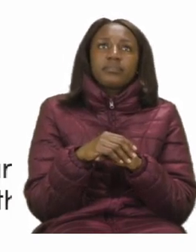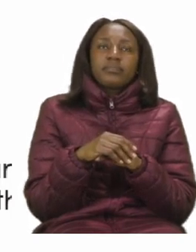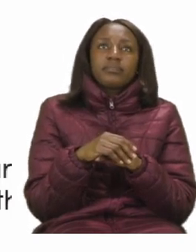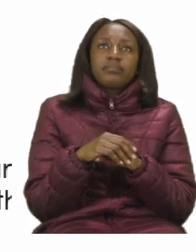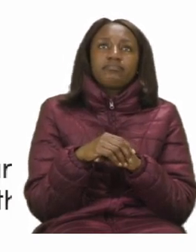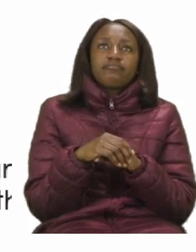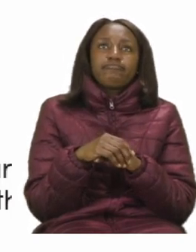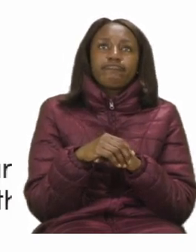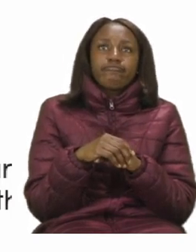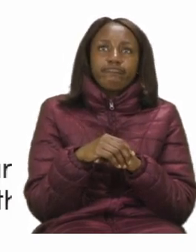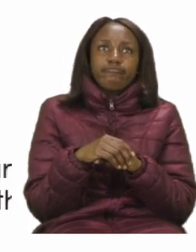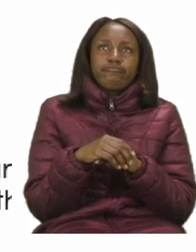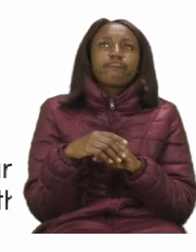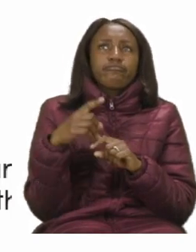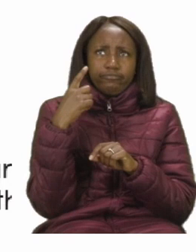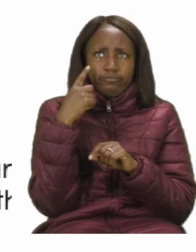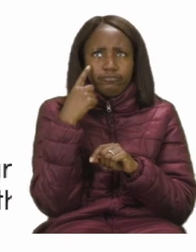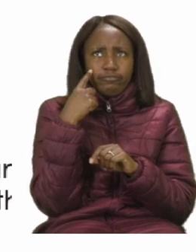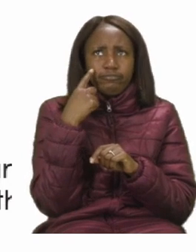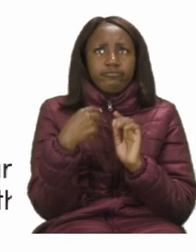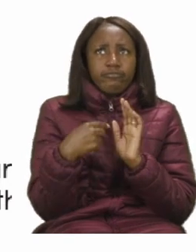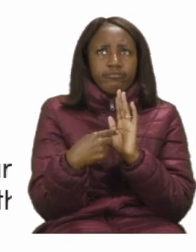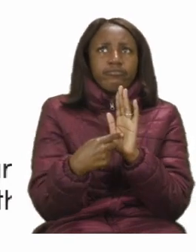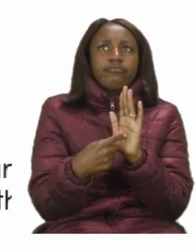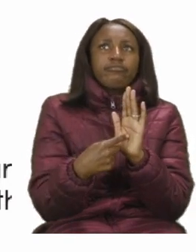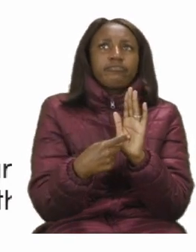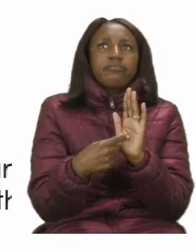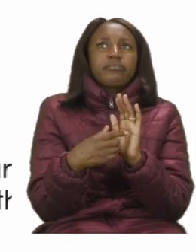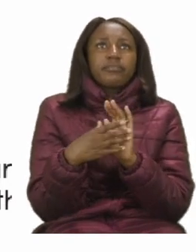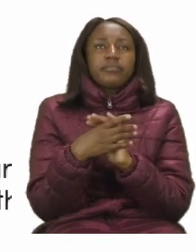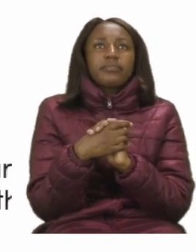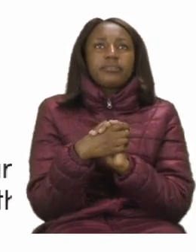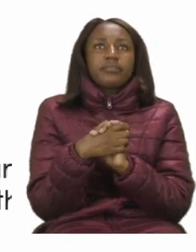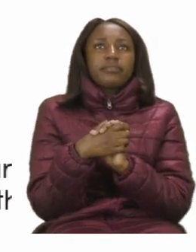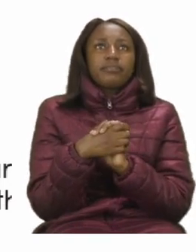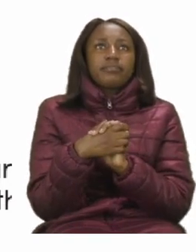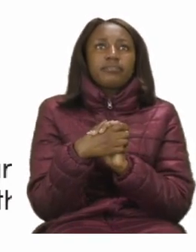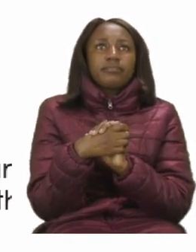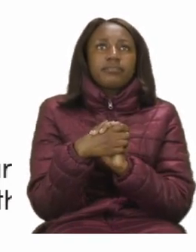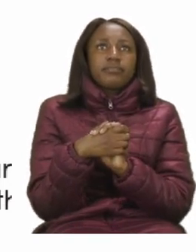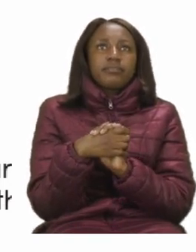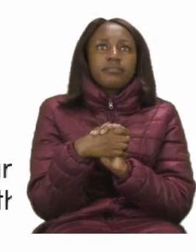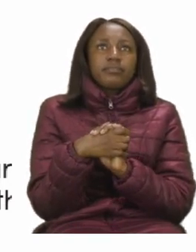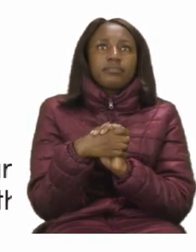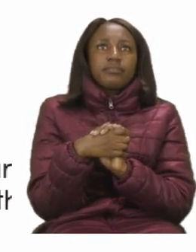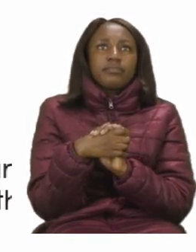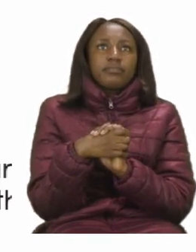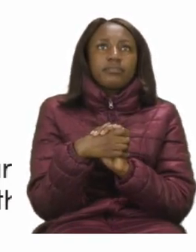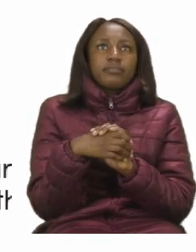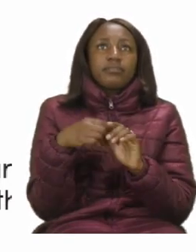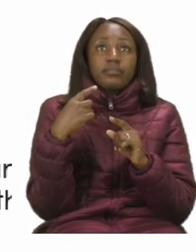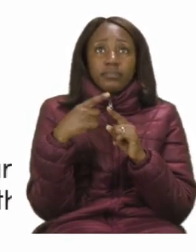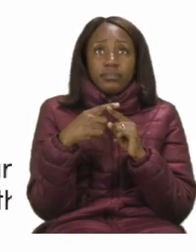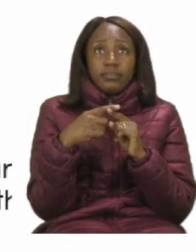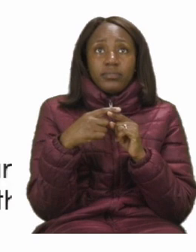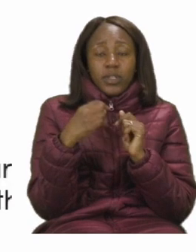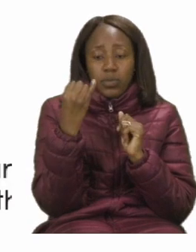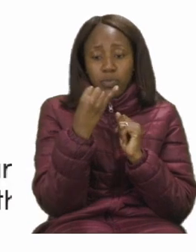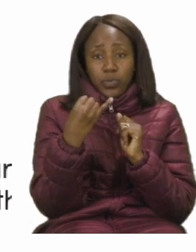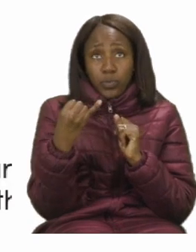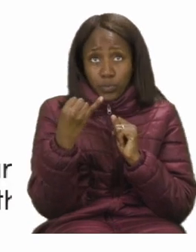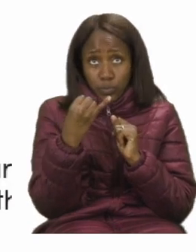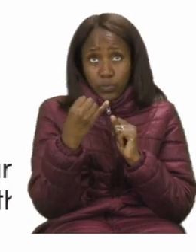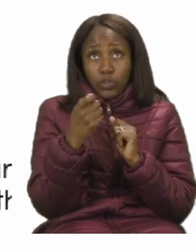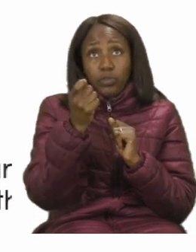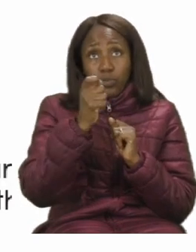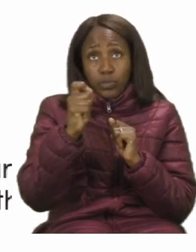first see what we have to do. It says, draw and write the